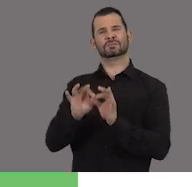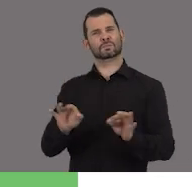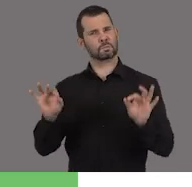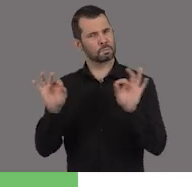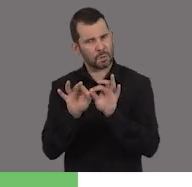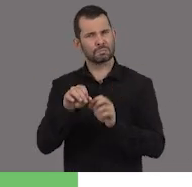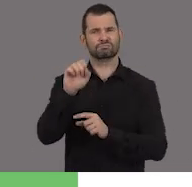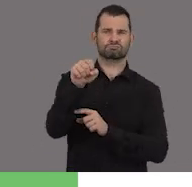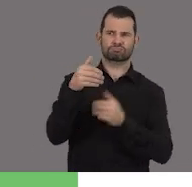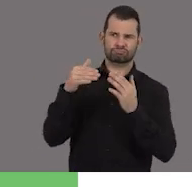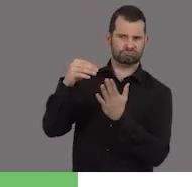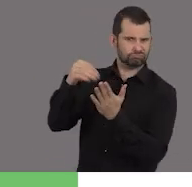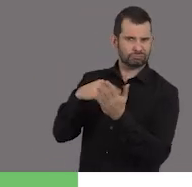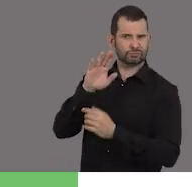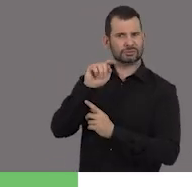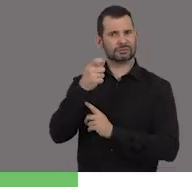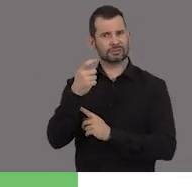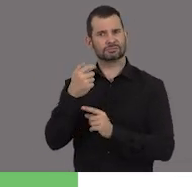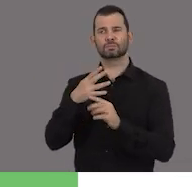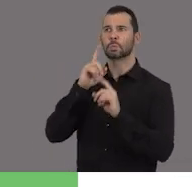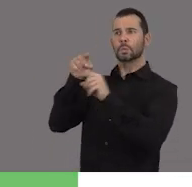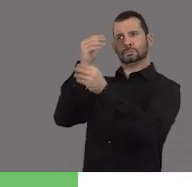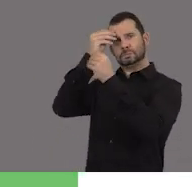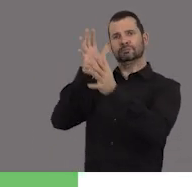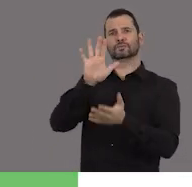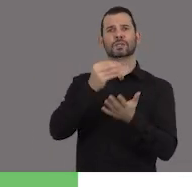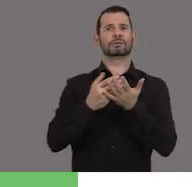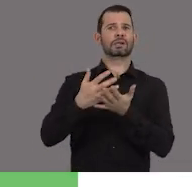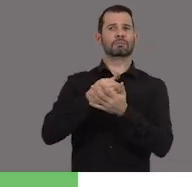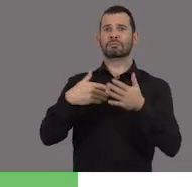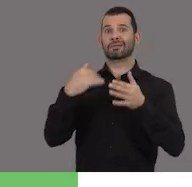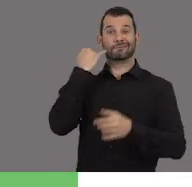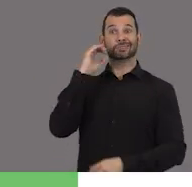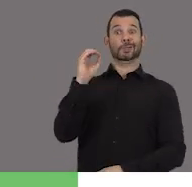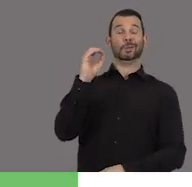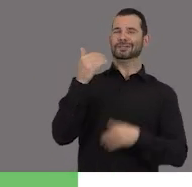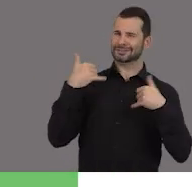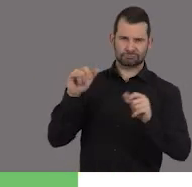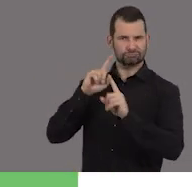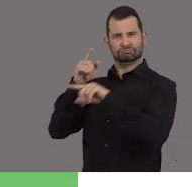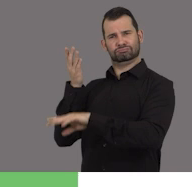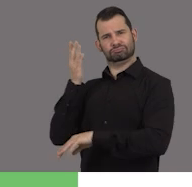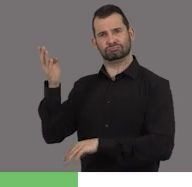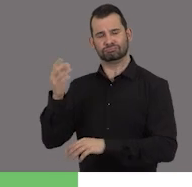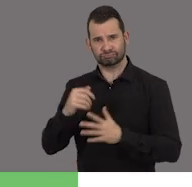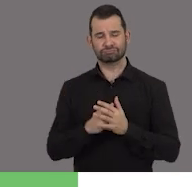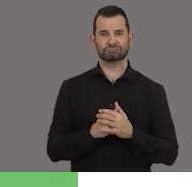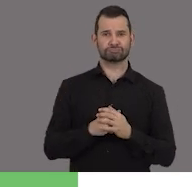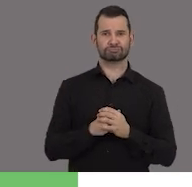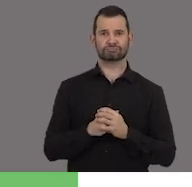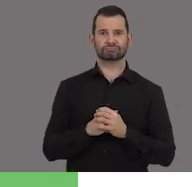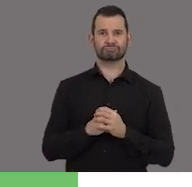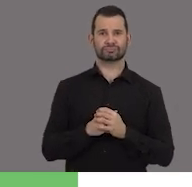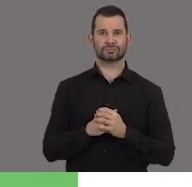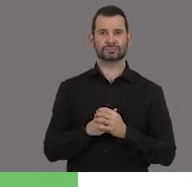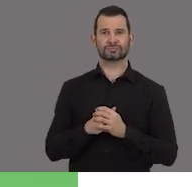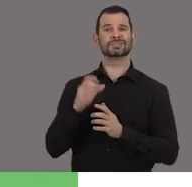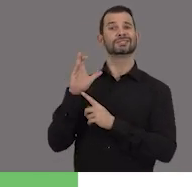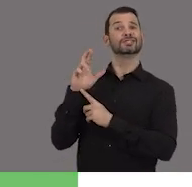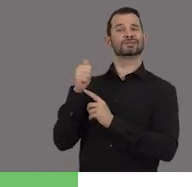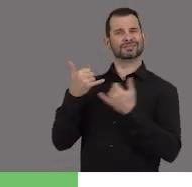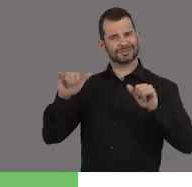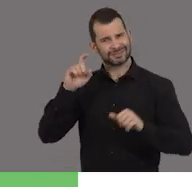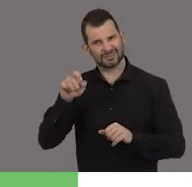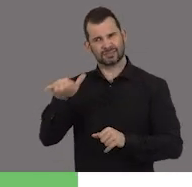for tax purposes, it's important to do your taxes and report your income even if it was zero. The